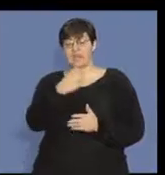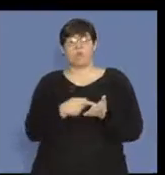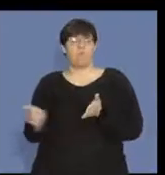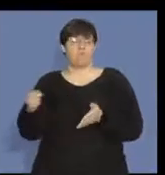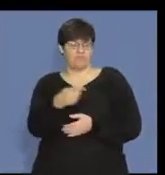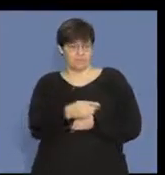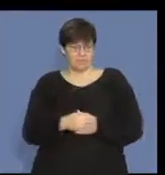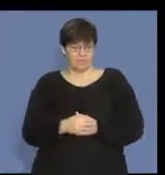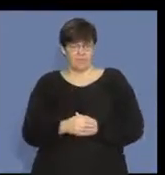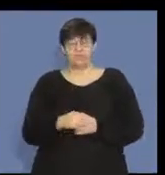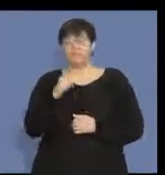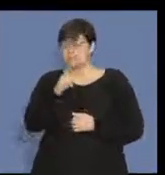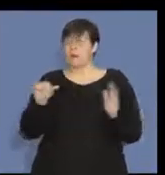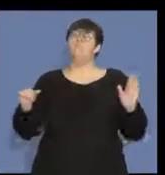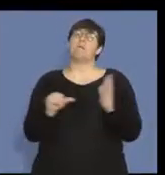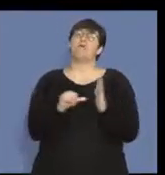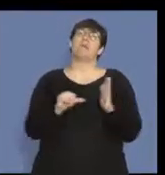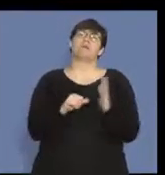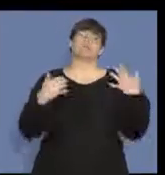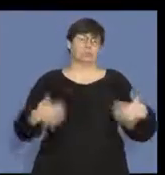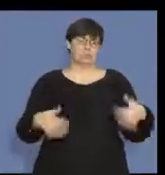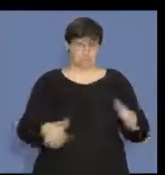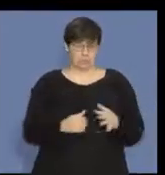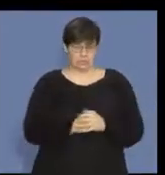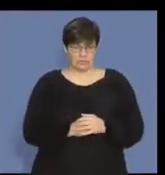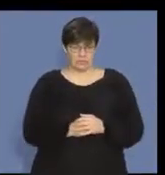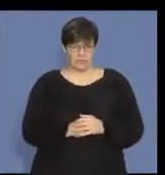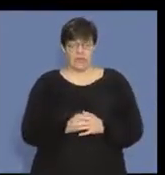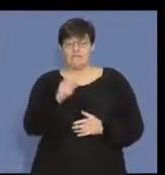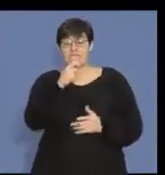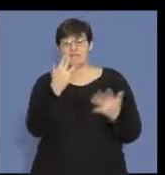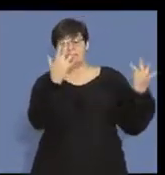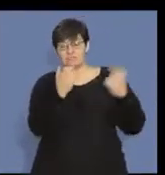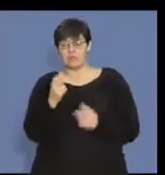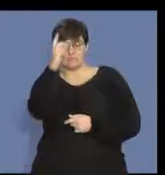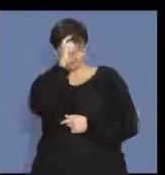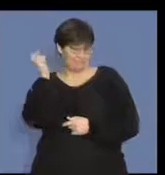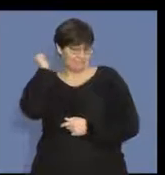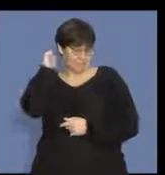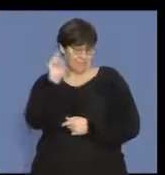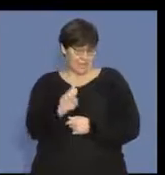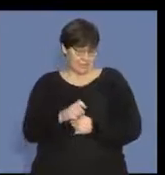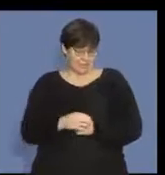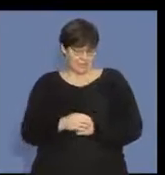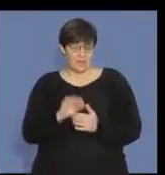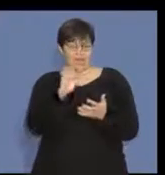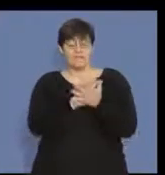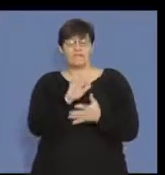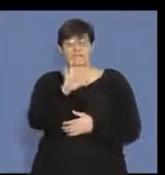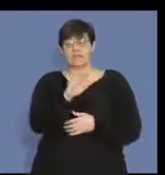Calculation of the VAT written off, and this is very, very, very important. Whenever you are doing your VAT calculations, keep this in